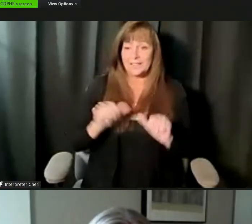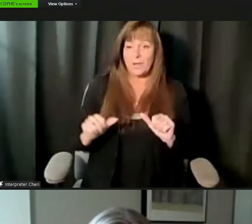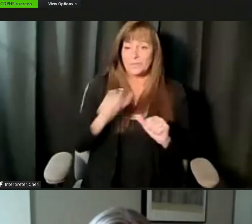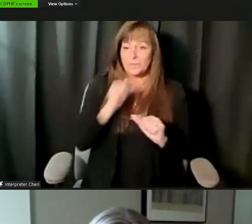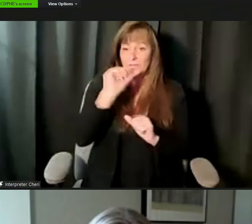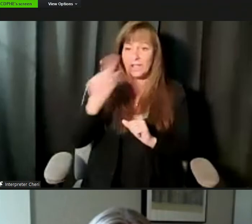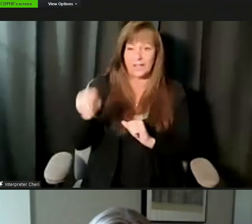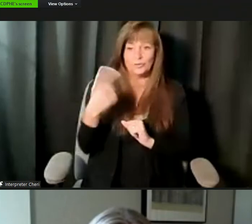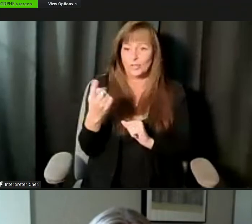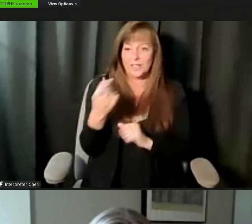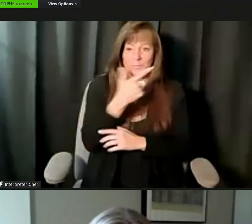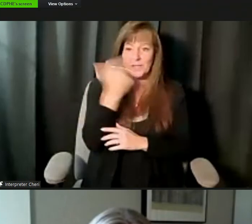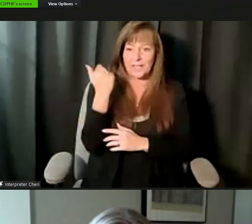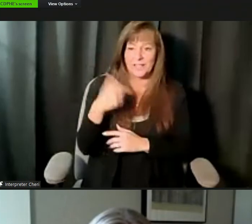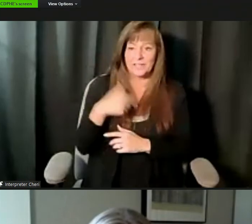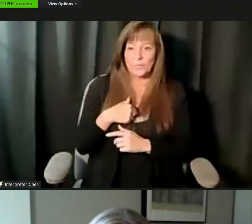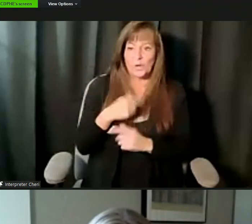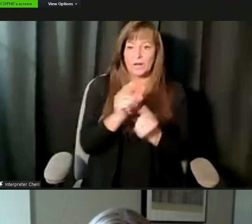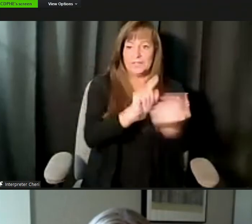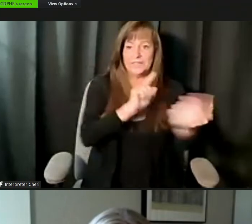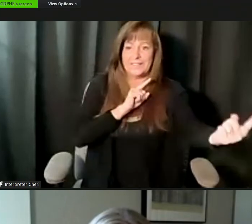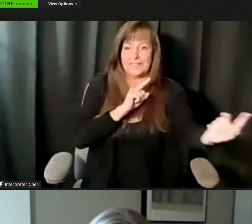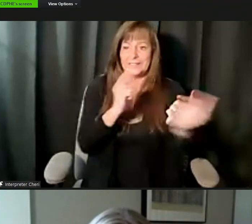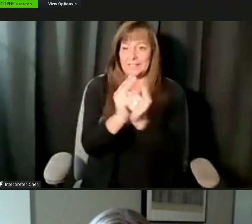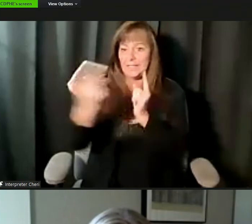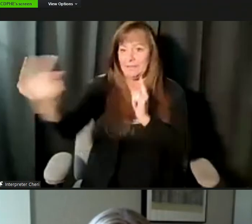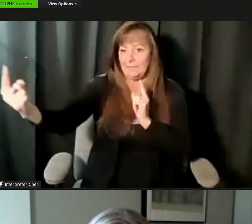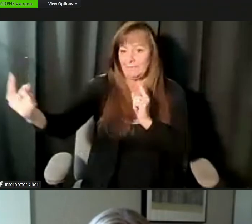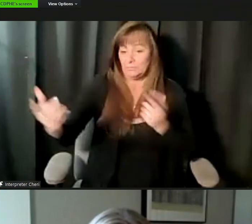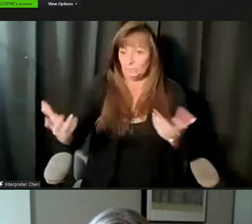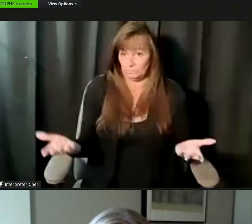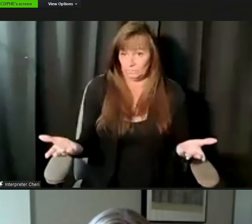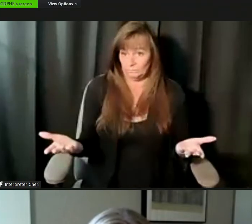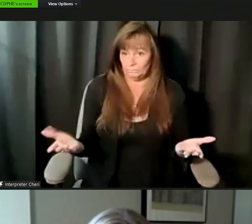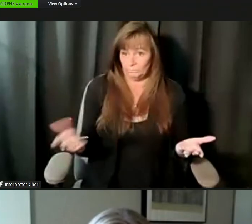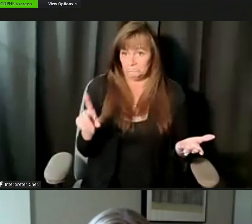because we're staying distant from each other?